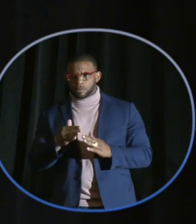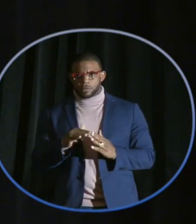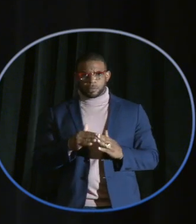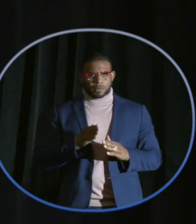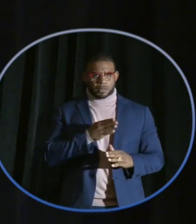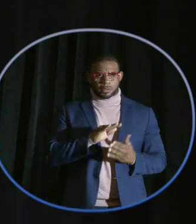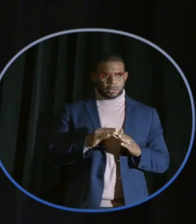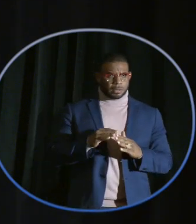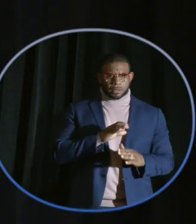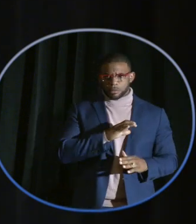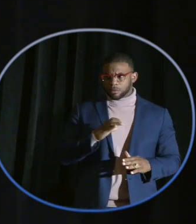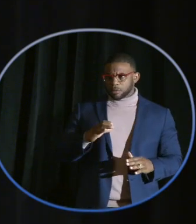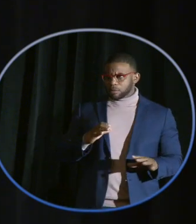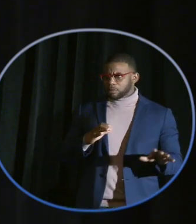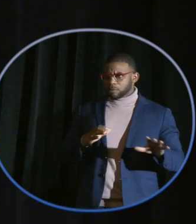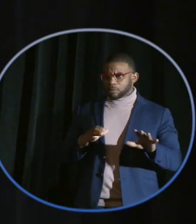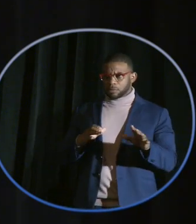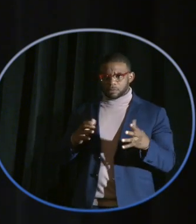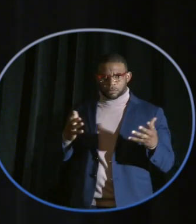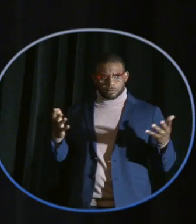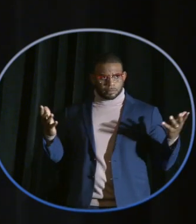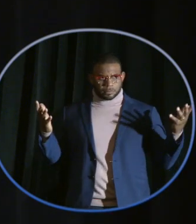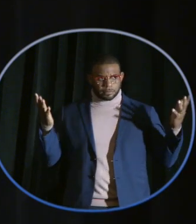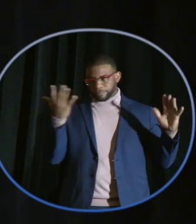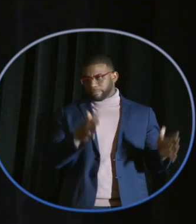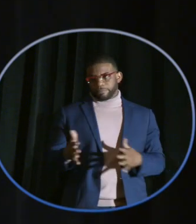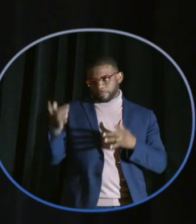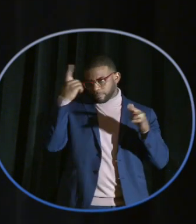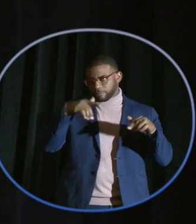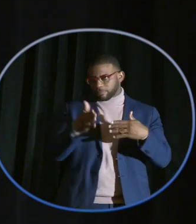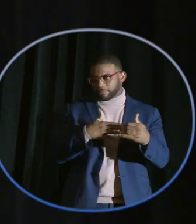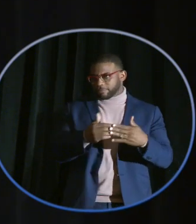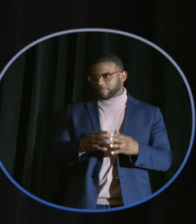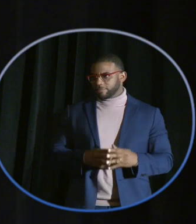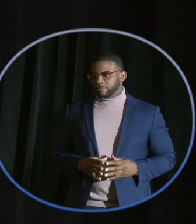Veterans Commission? No, let's give them a round of applause.